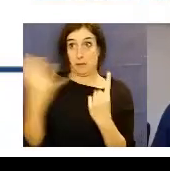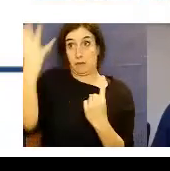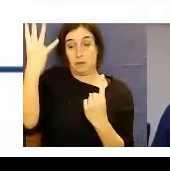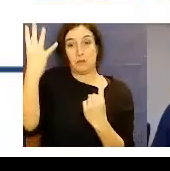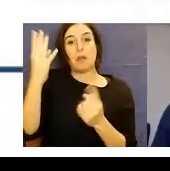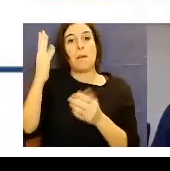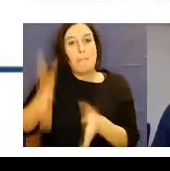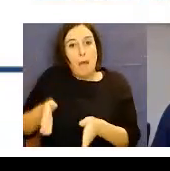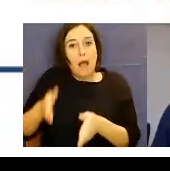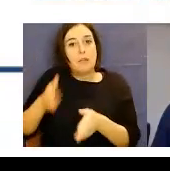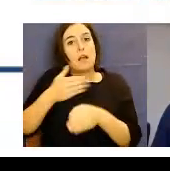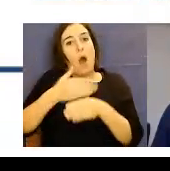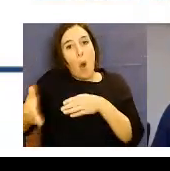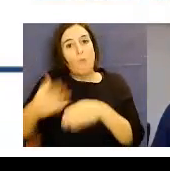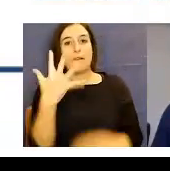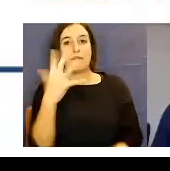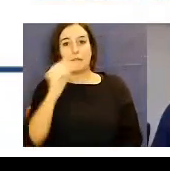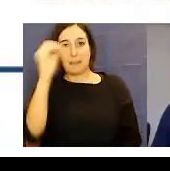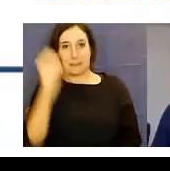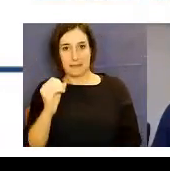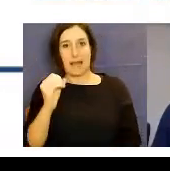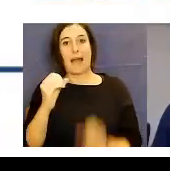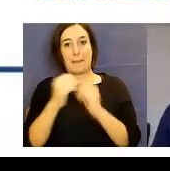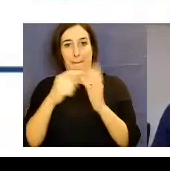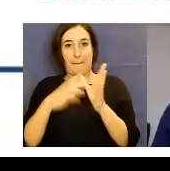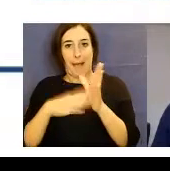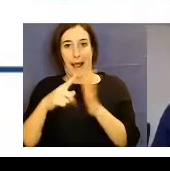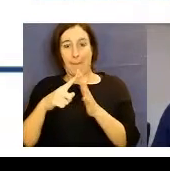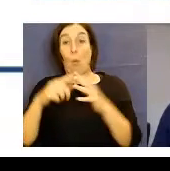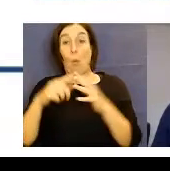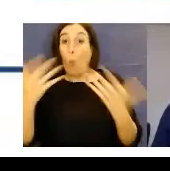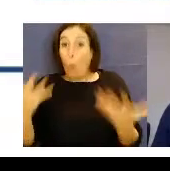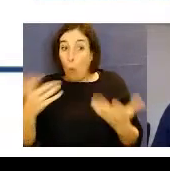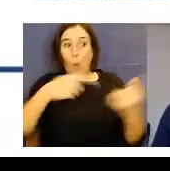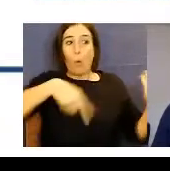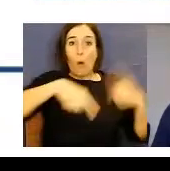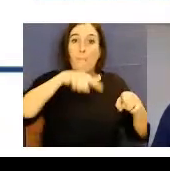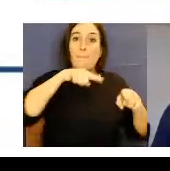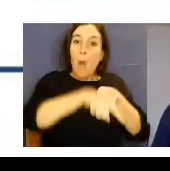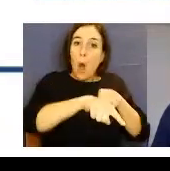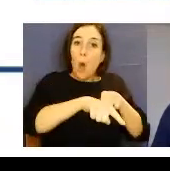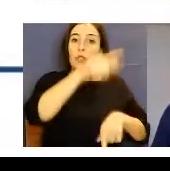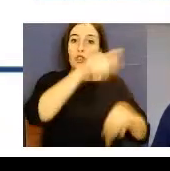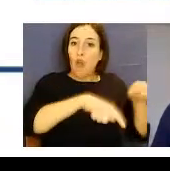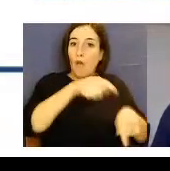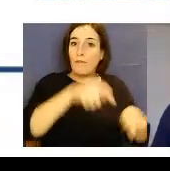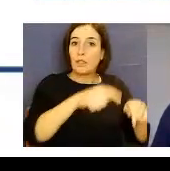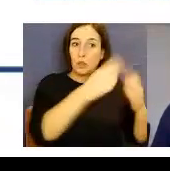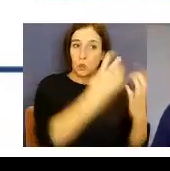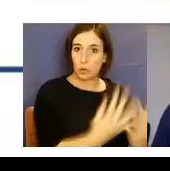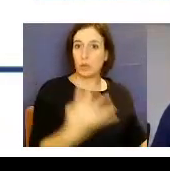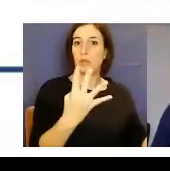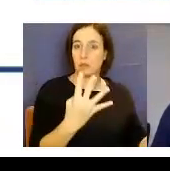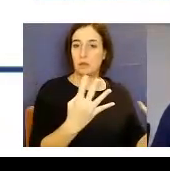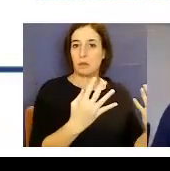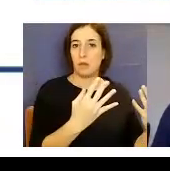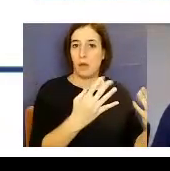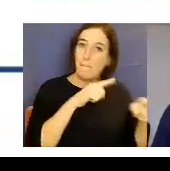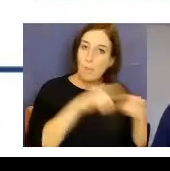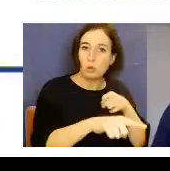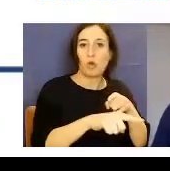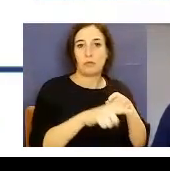need to have a majority of service users who are BAME as well. In that time, we've actually grown it to over 200 members,